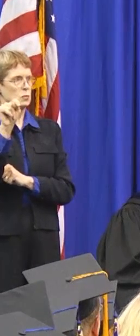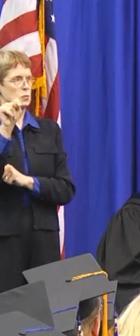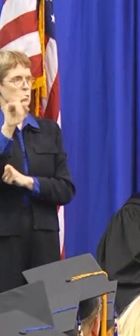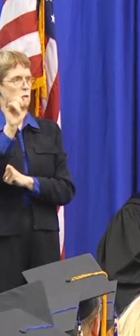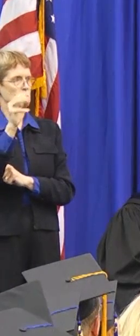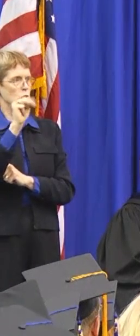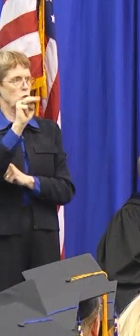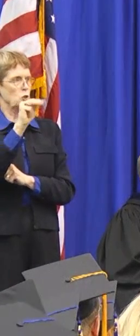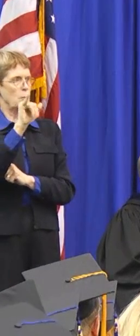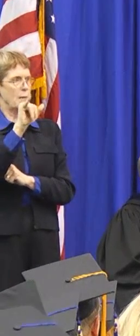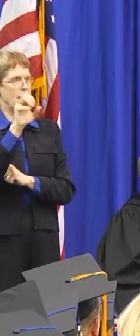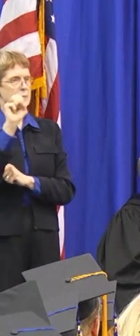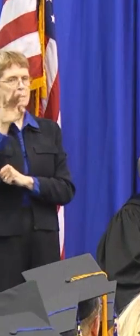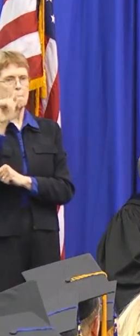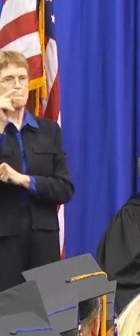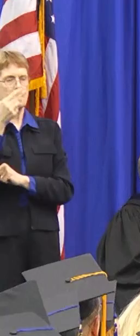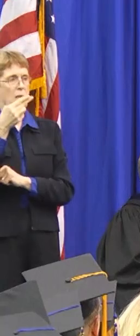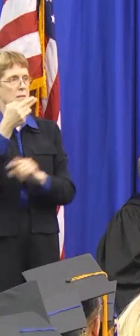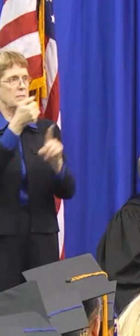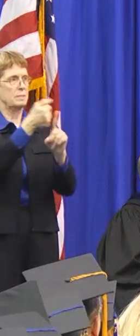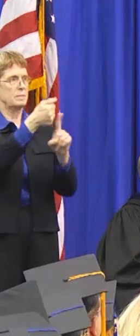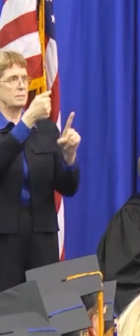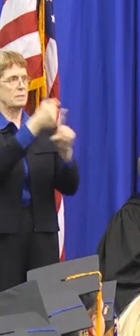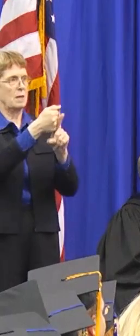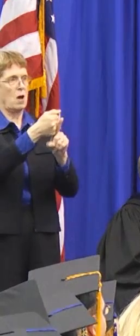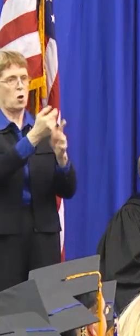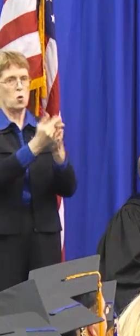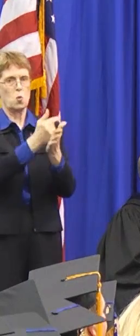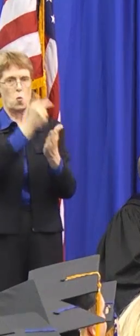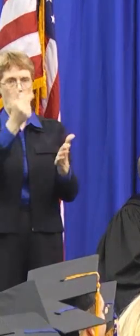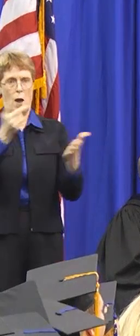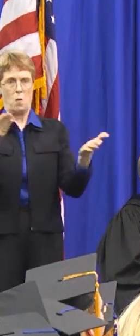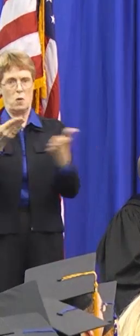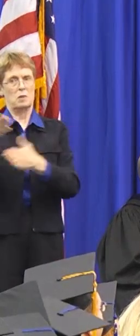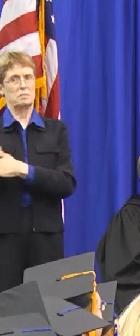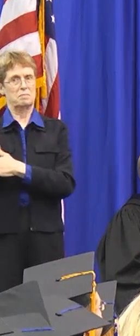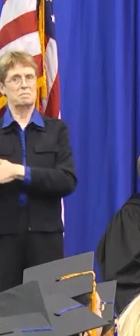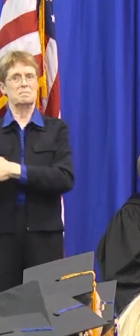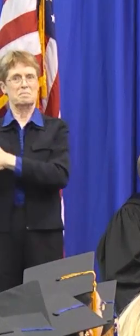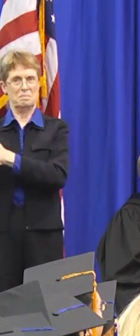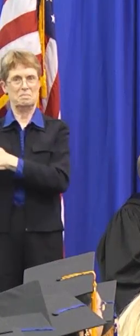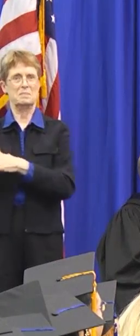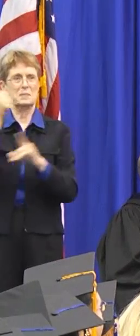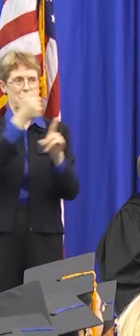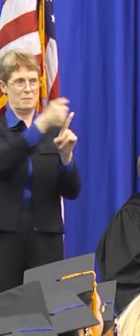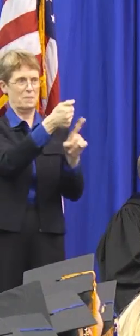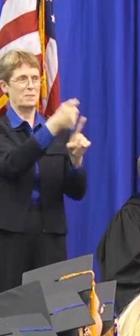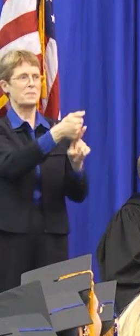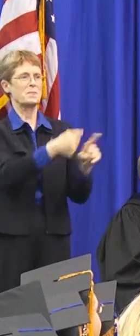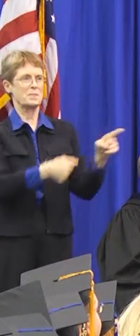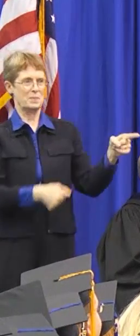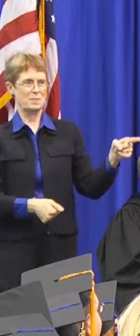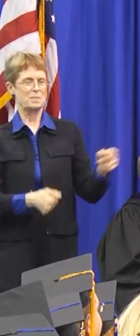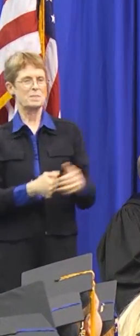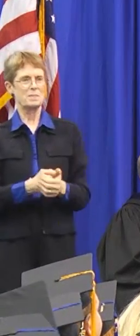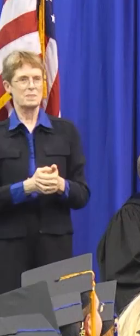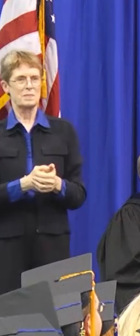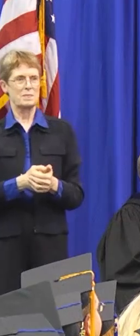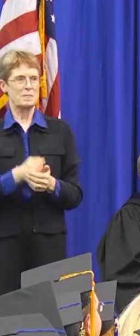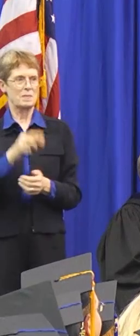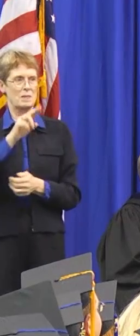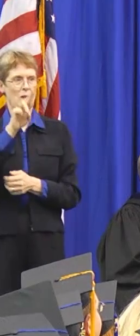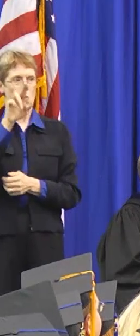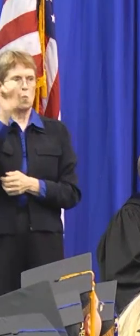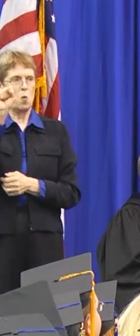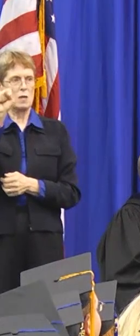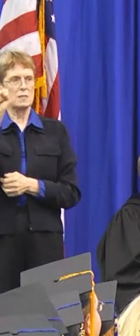Jimmy Smith, who is an alumnus of Calhoun Community College, and Russ